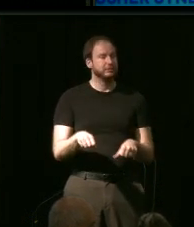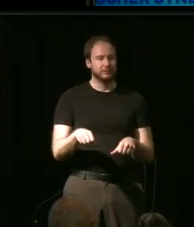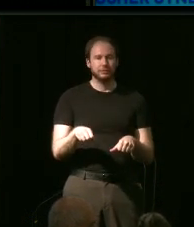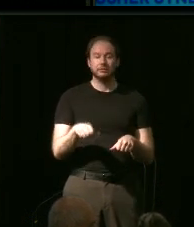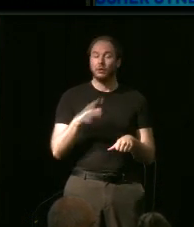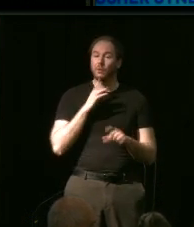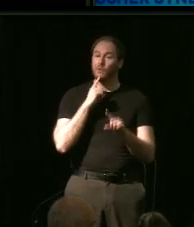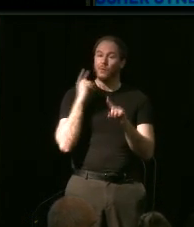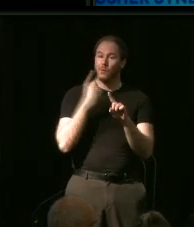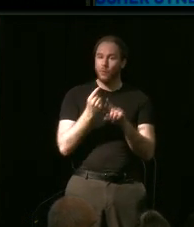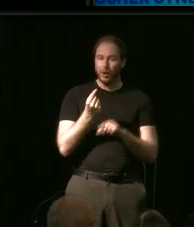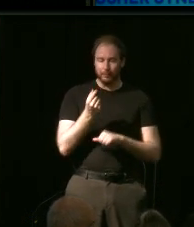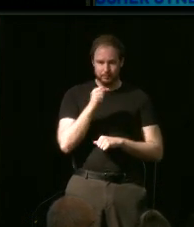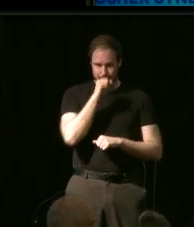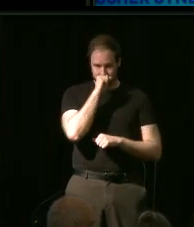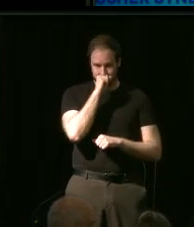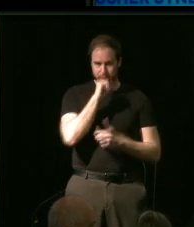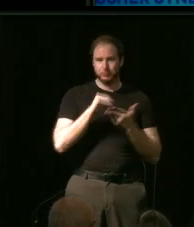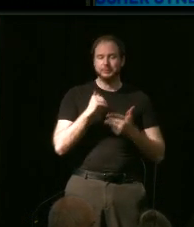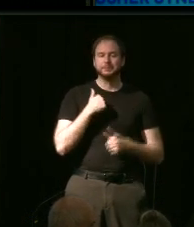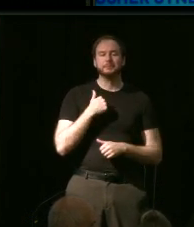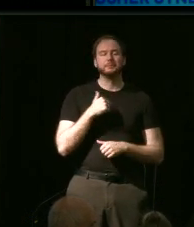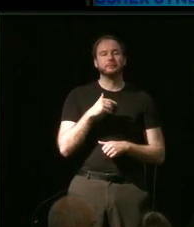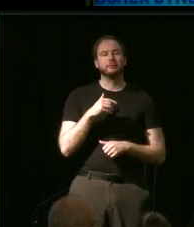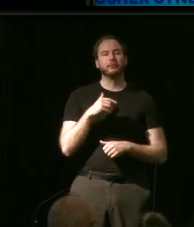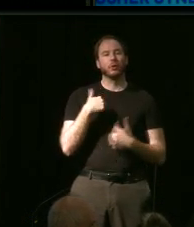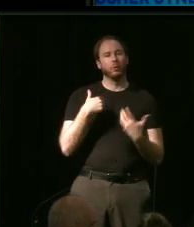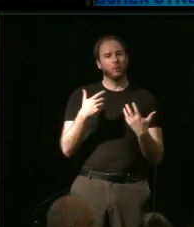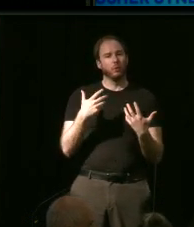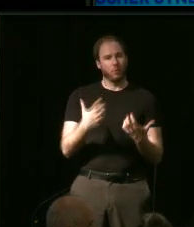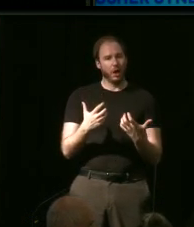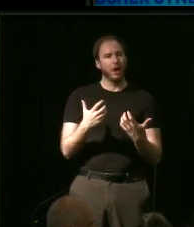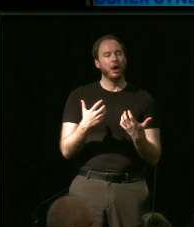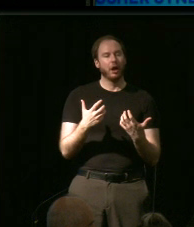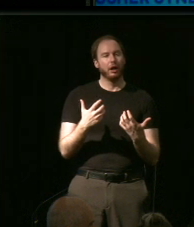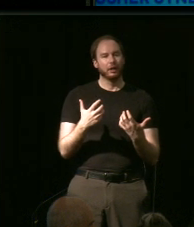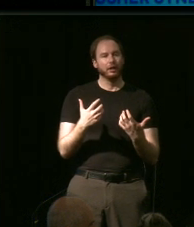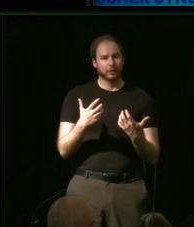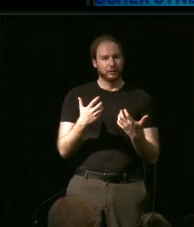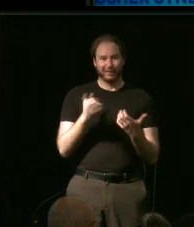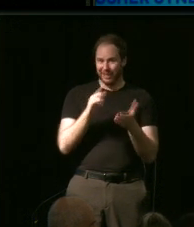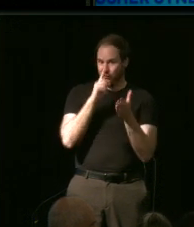our goal here is to really make